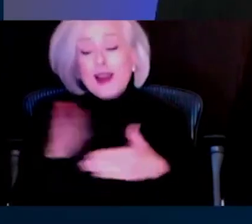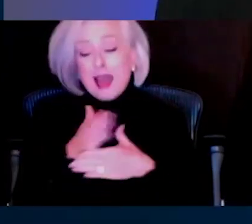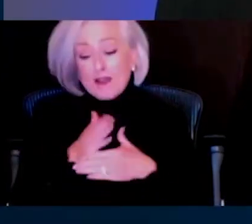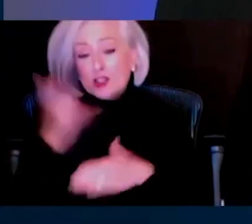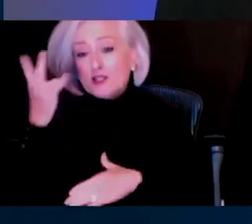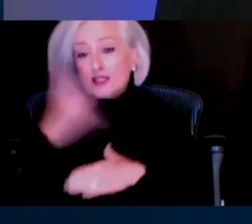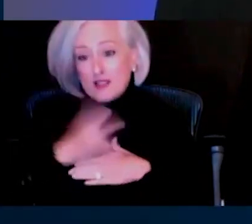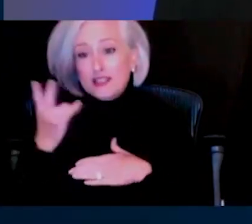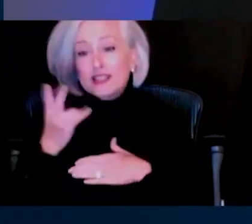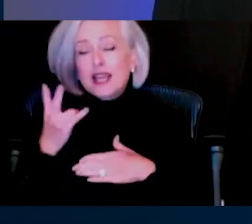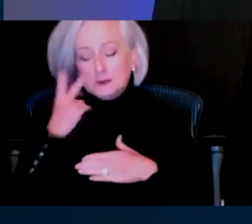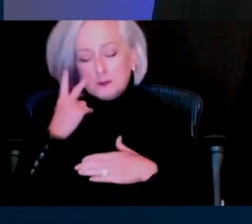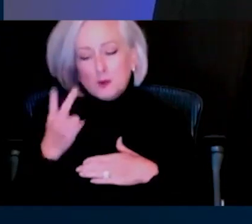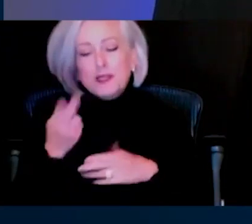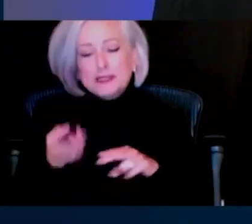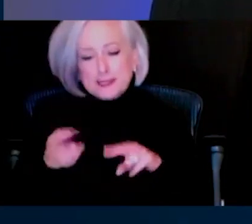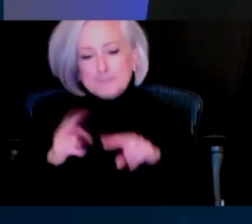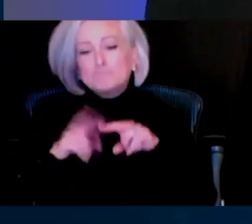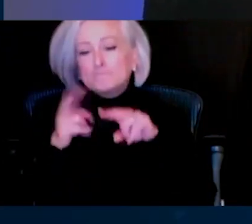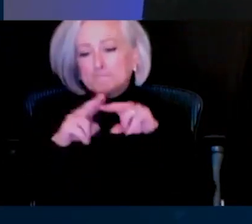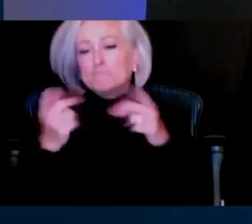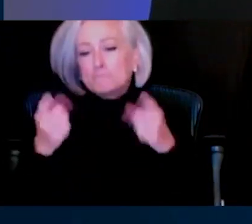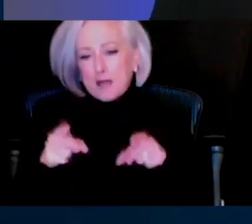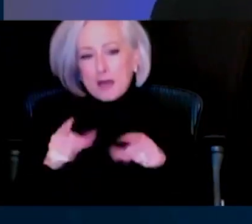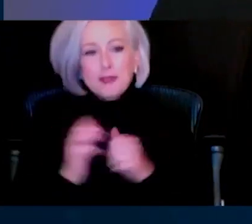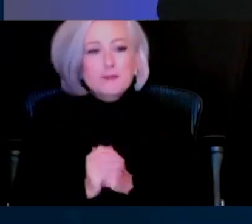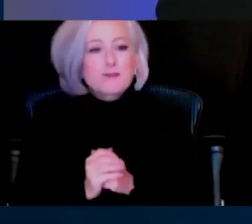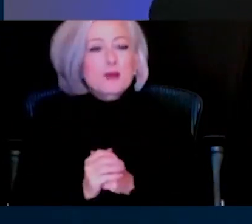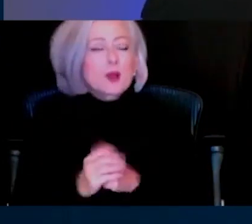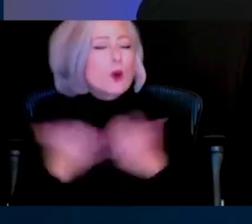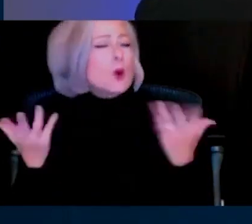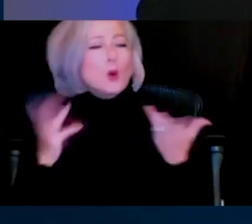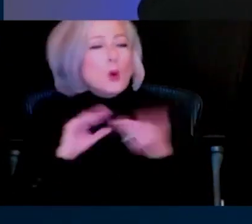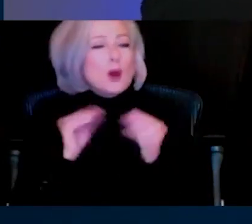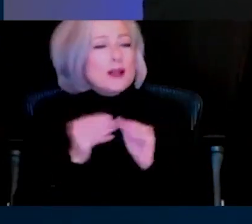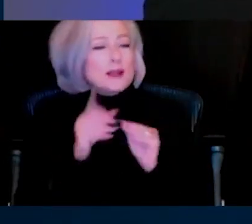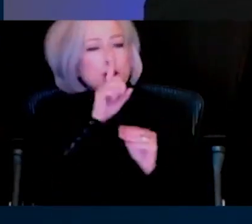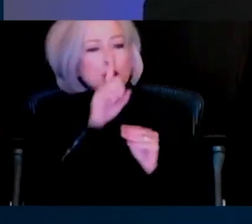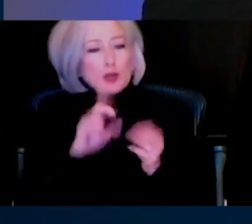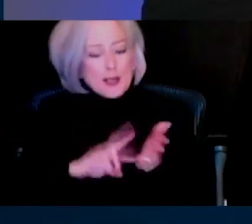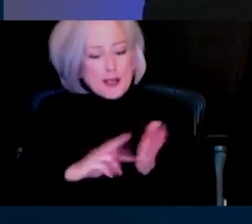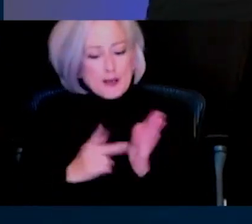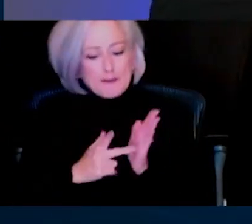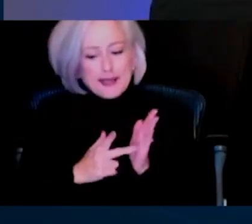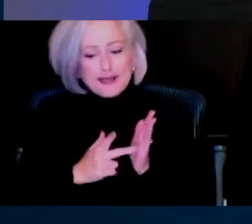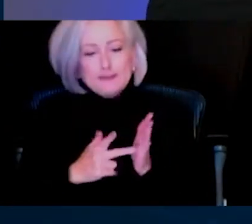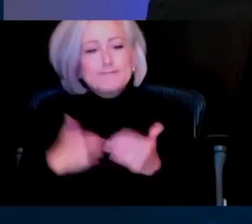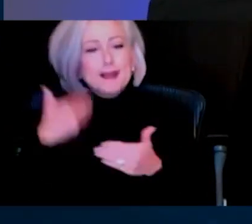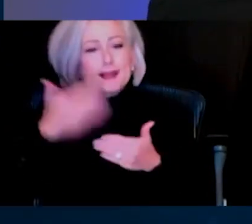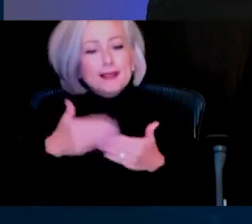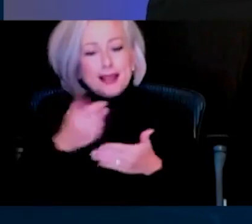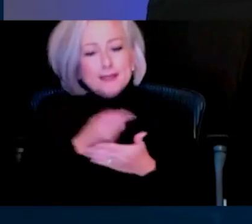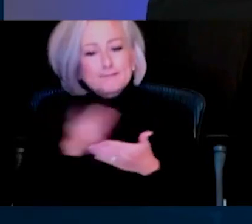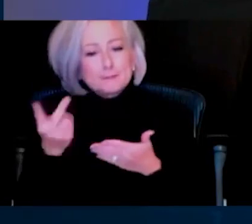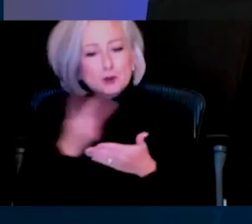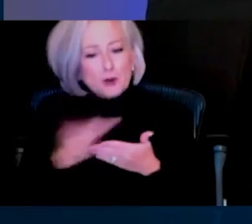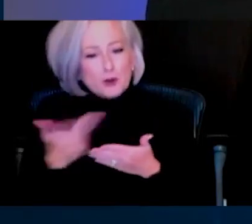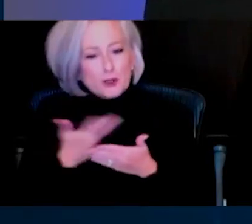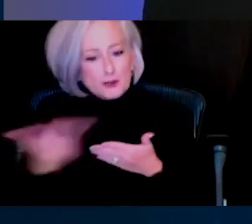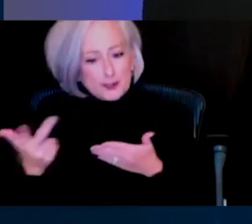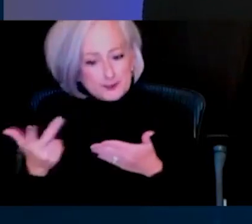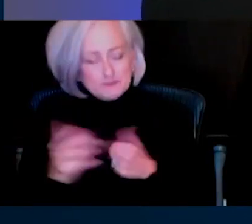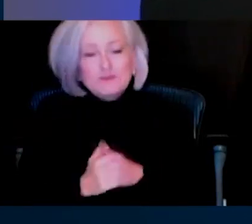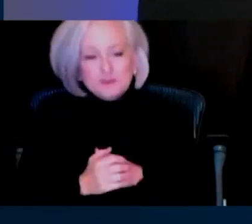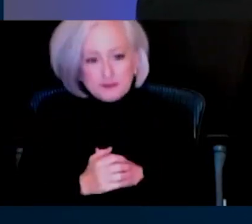begin questions about what do the numbers really mean and what are they going to mean, moving in the next few weeks. So I'm sure we'll get some questions on that today. But before we get too far in, do we